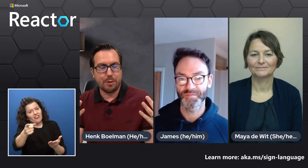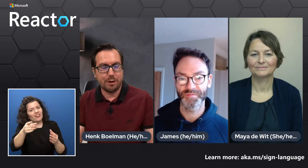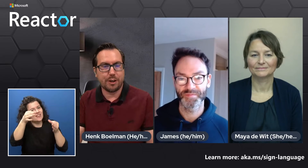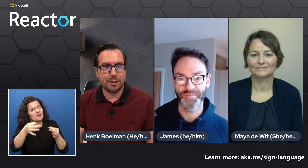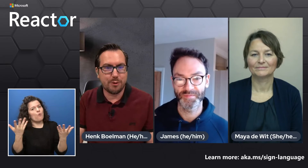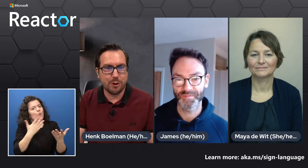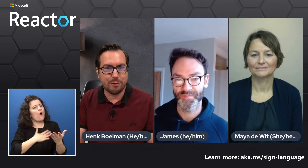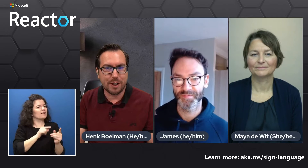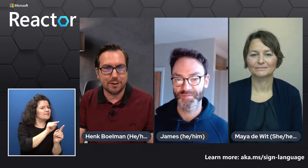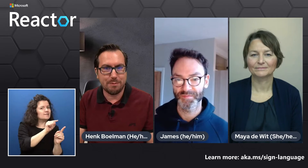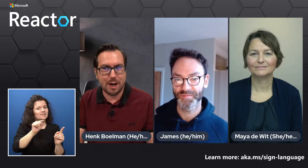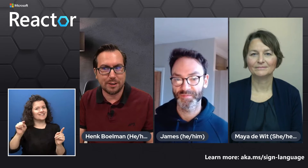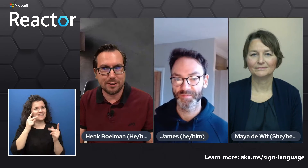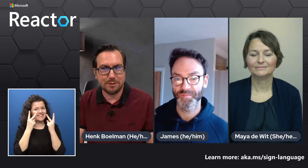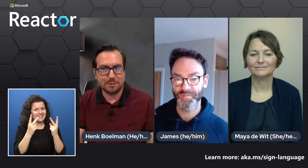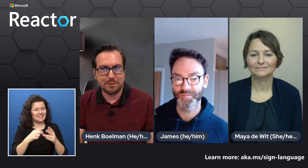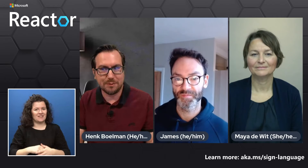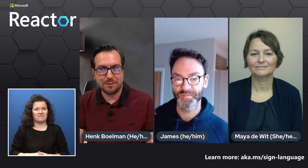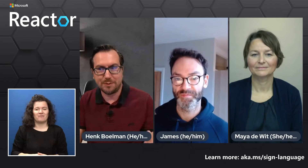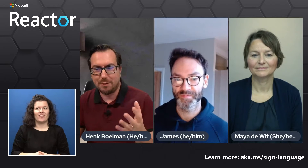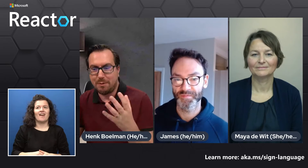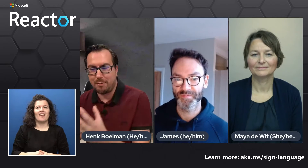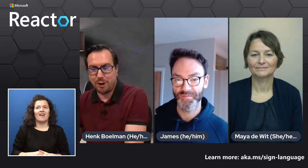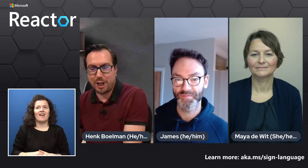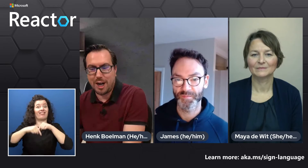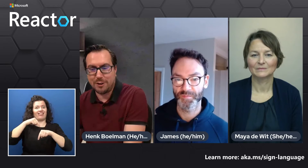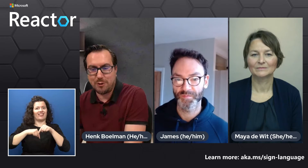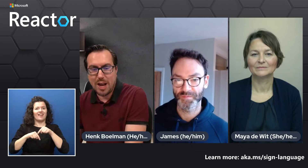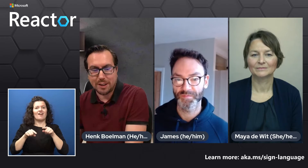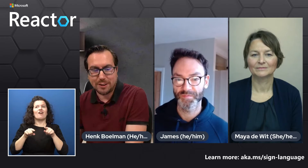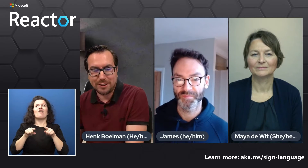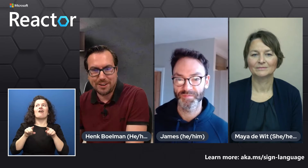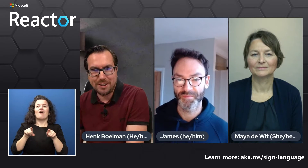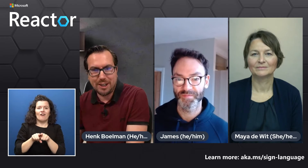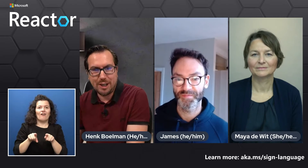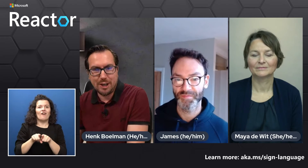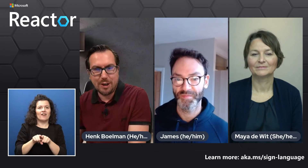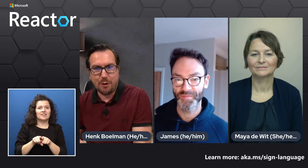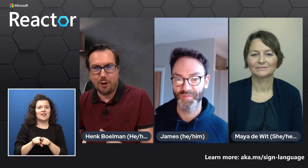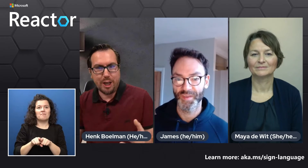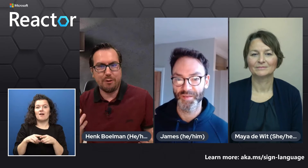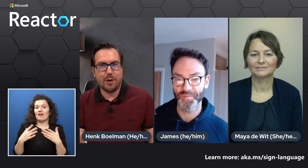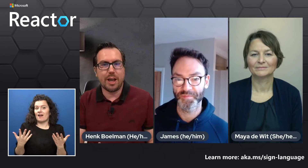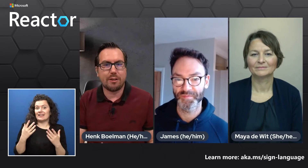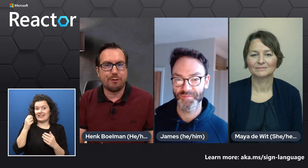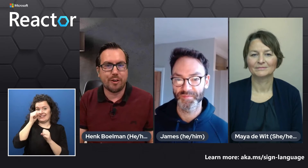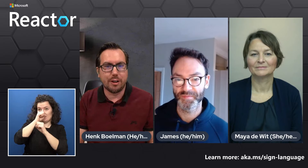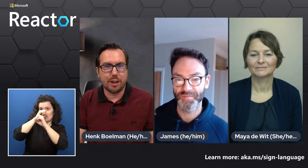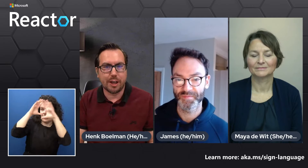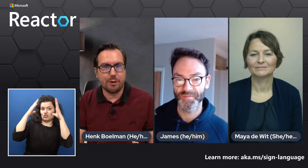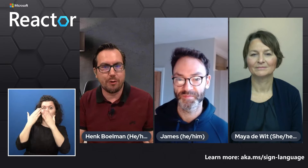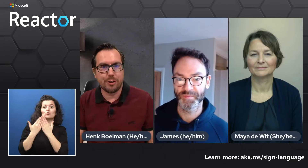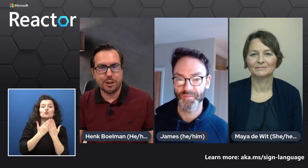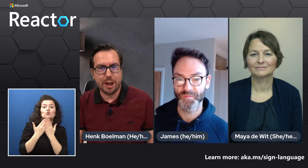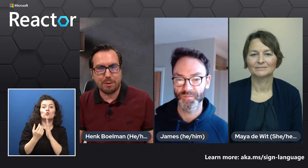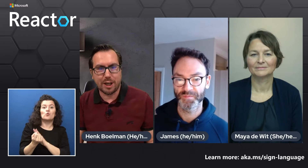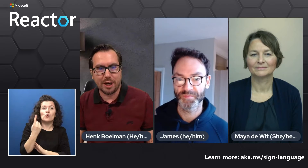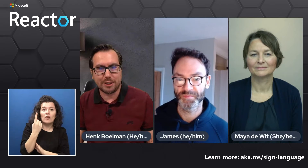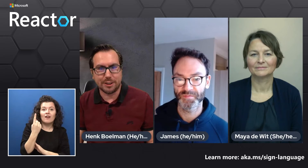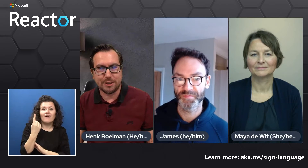you're promoting this cool event, but my brother can't do that. Or even when you have to fill like